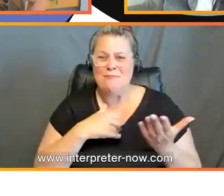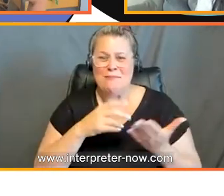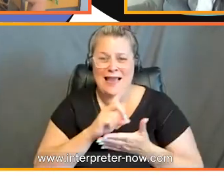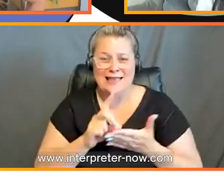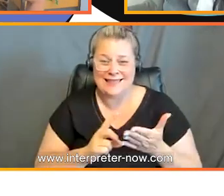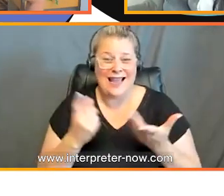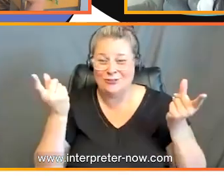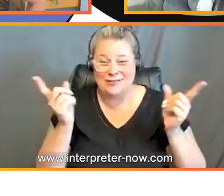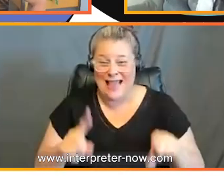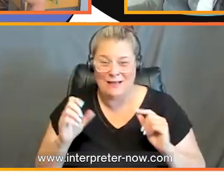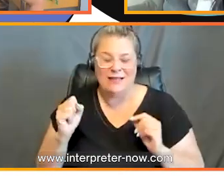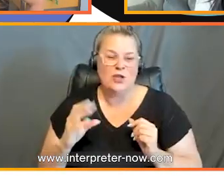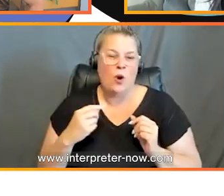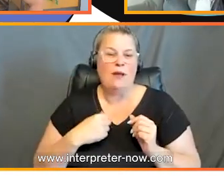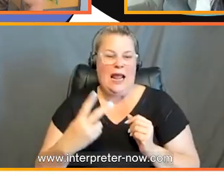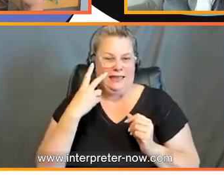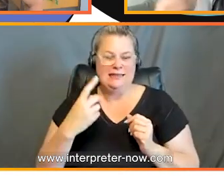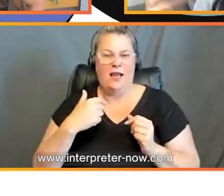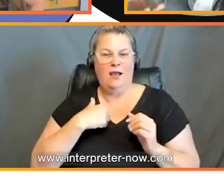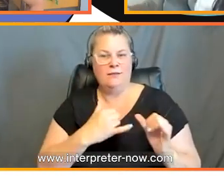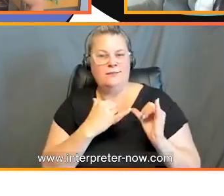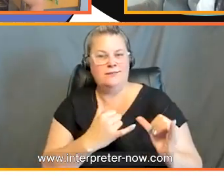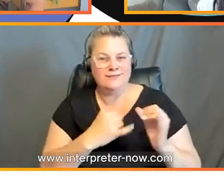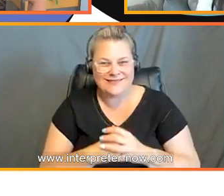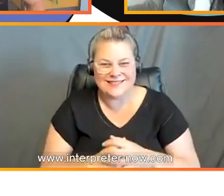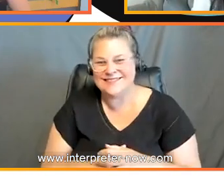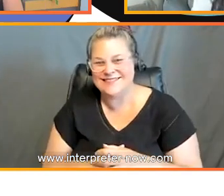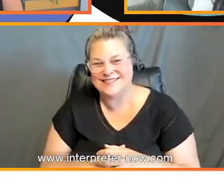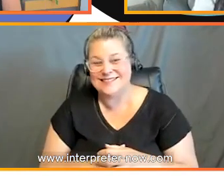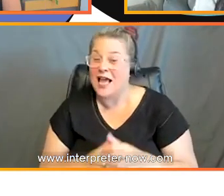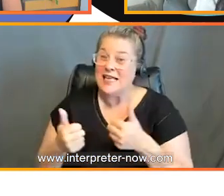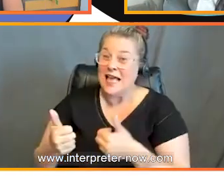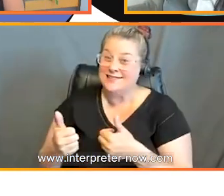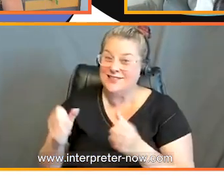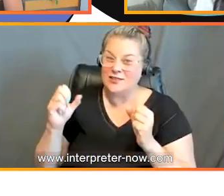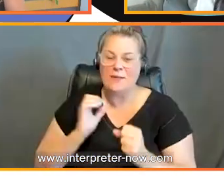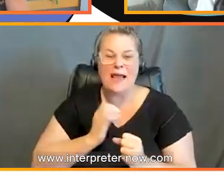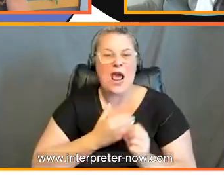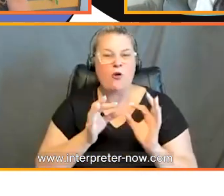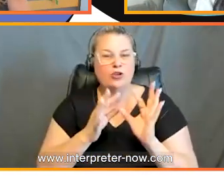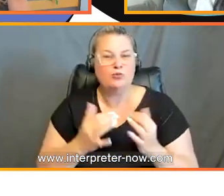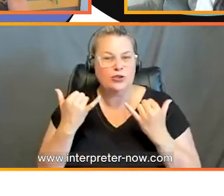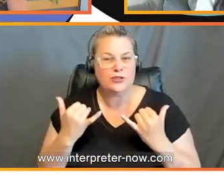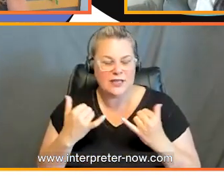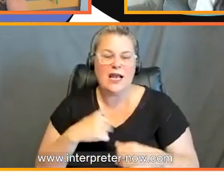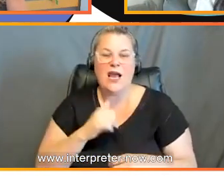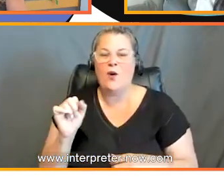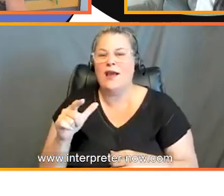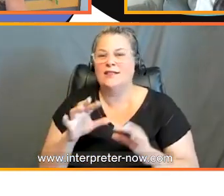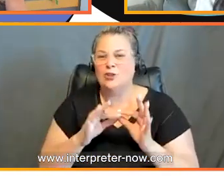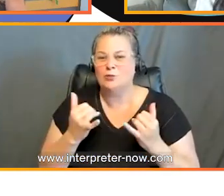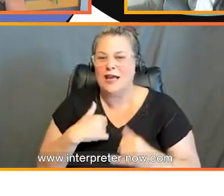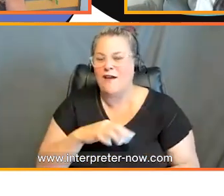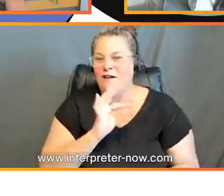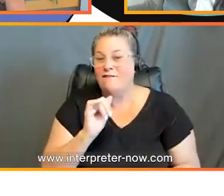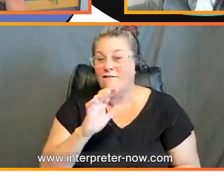was not by design. It just happened. But I can see I'm on brand. Yes. Awesome. And our interpreters today, our